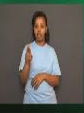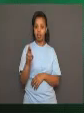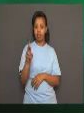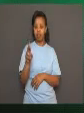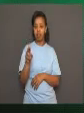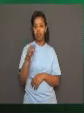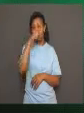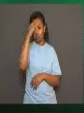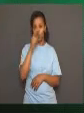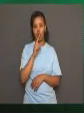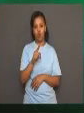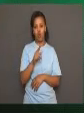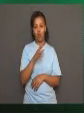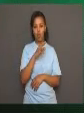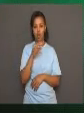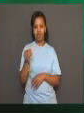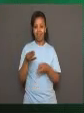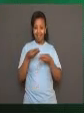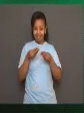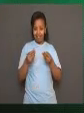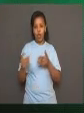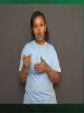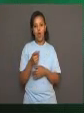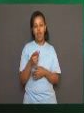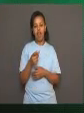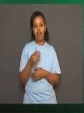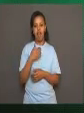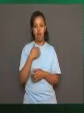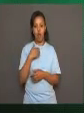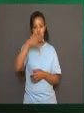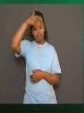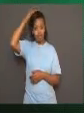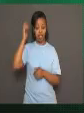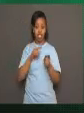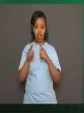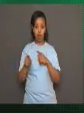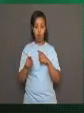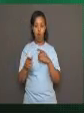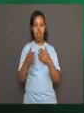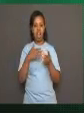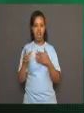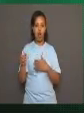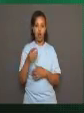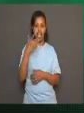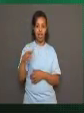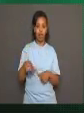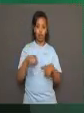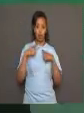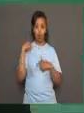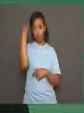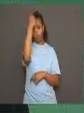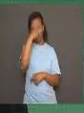fur, while the lion has lighter colored fur and a mane around its head.